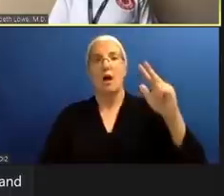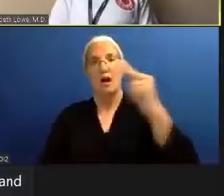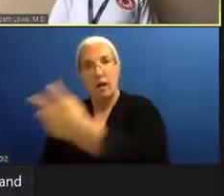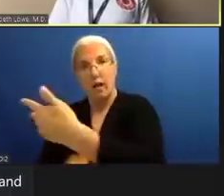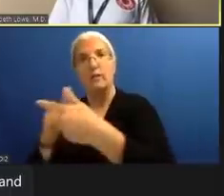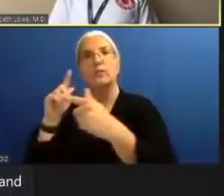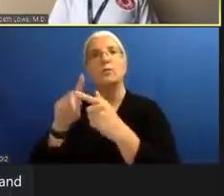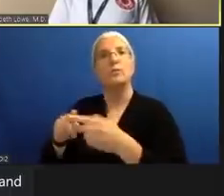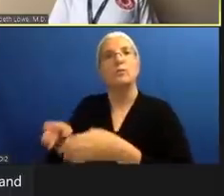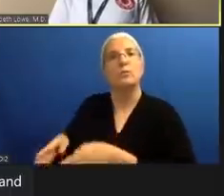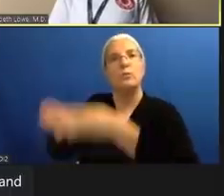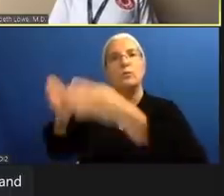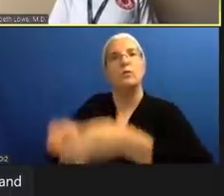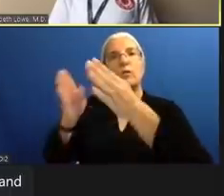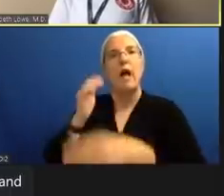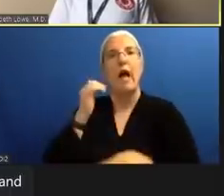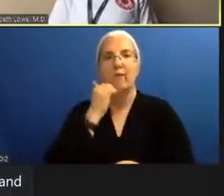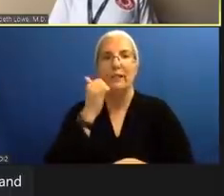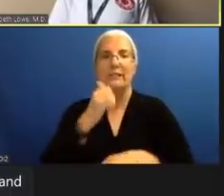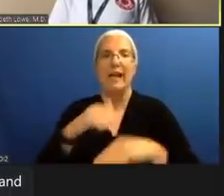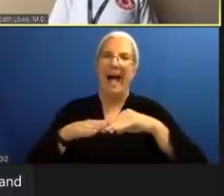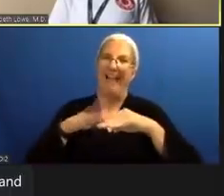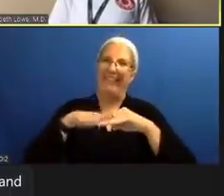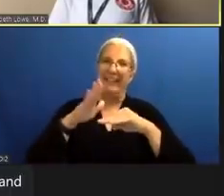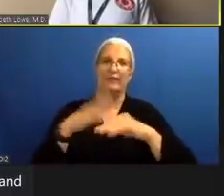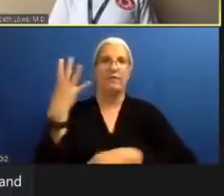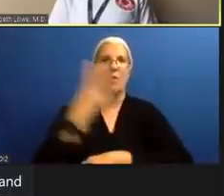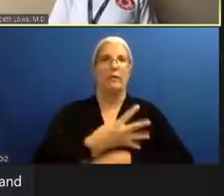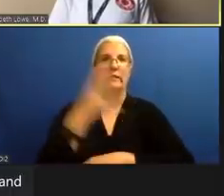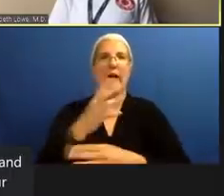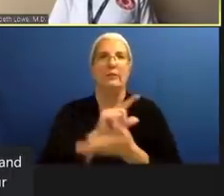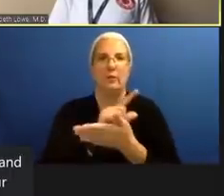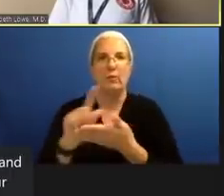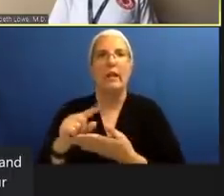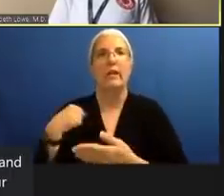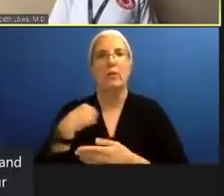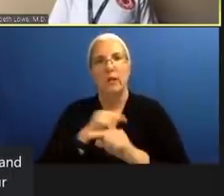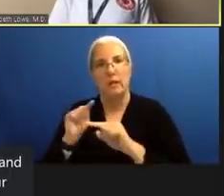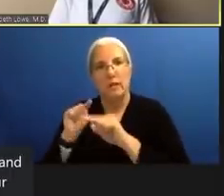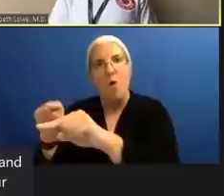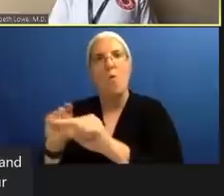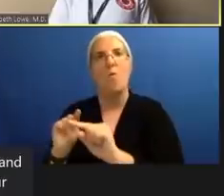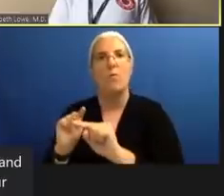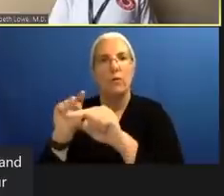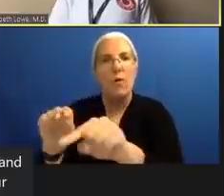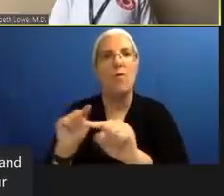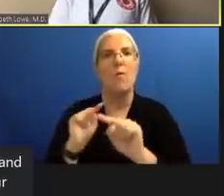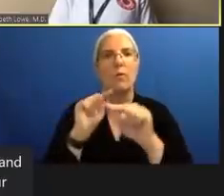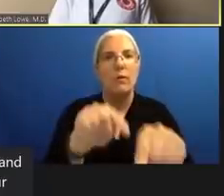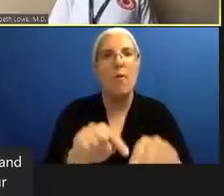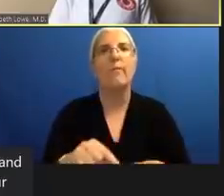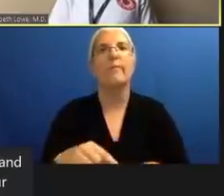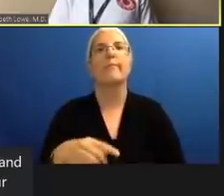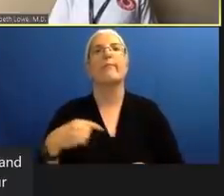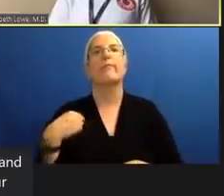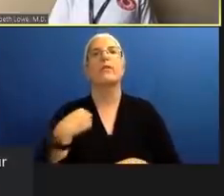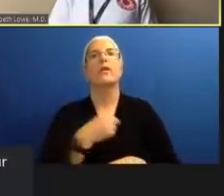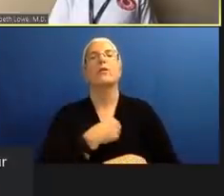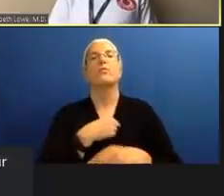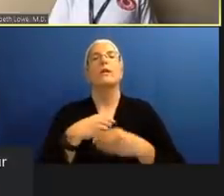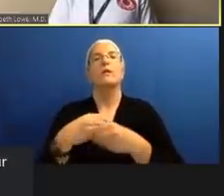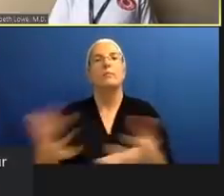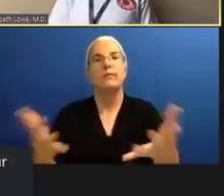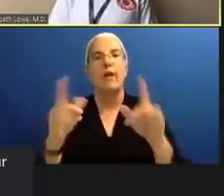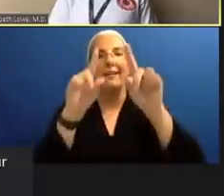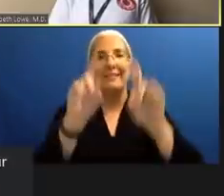We stock it with our portable toolkits and testing kits. And the day starts with a phone call in the